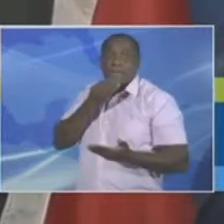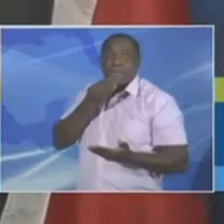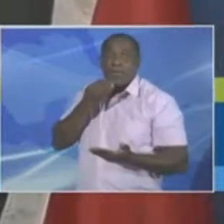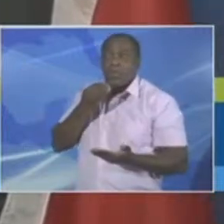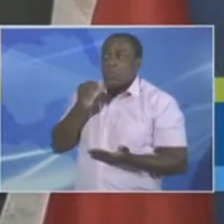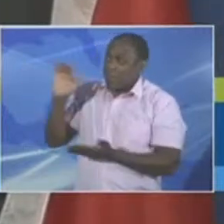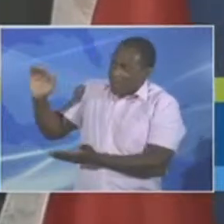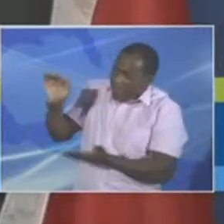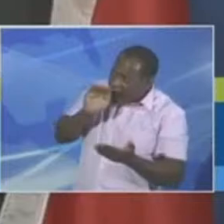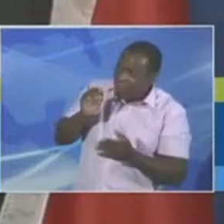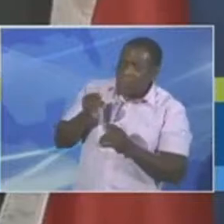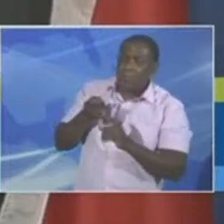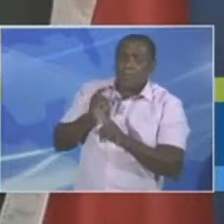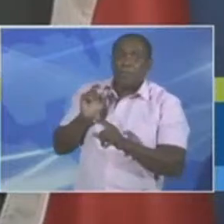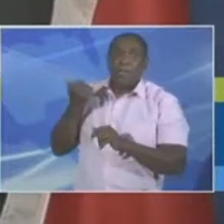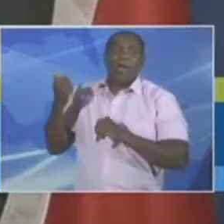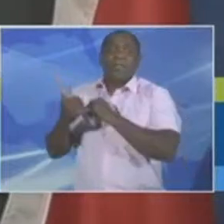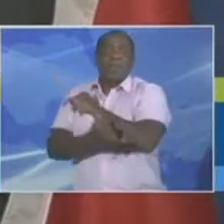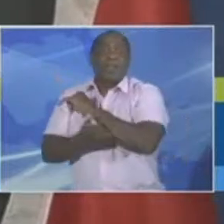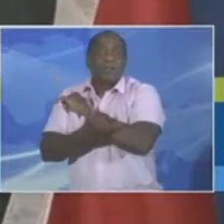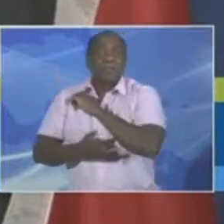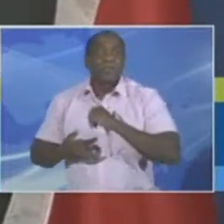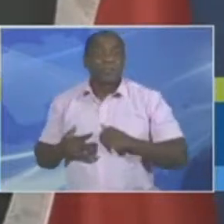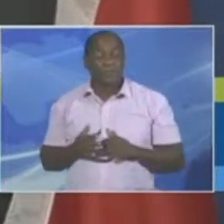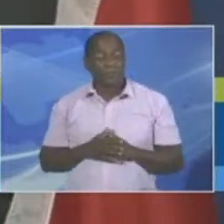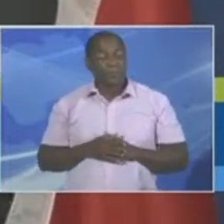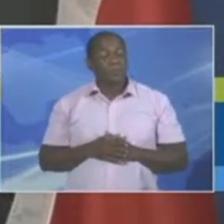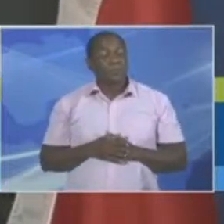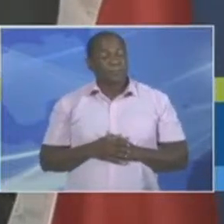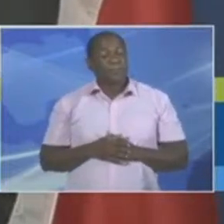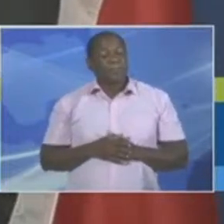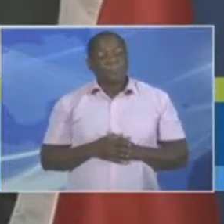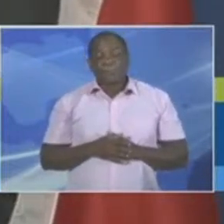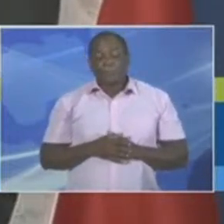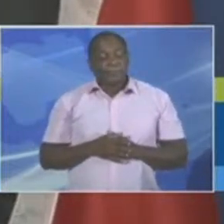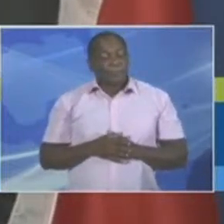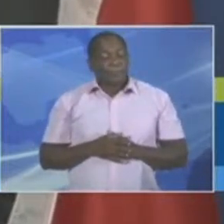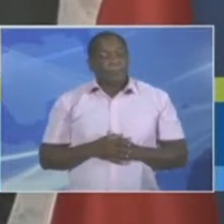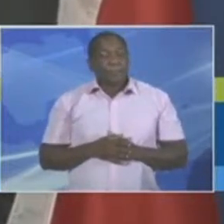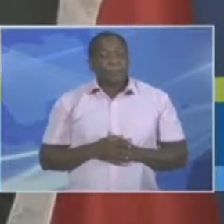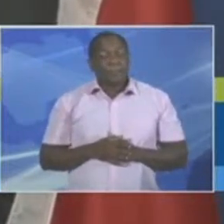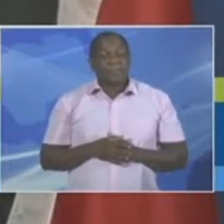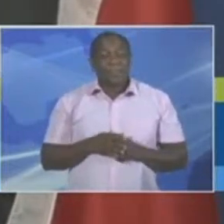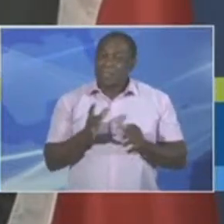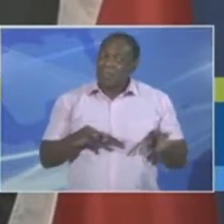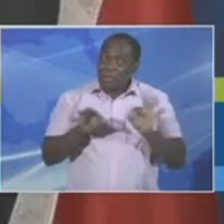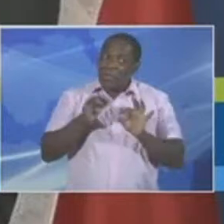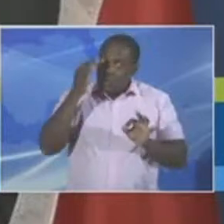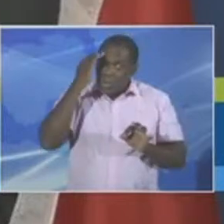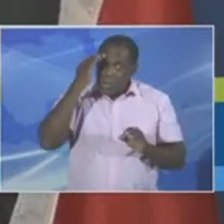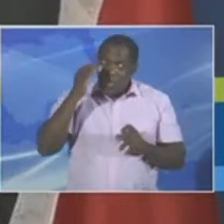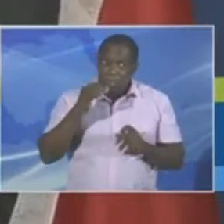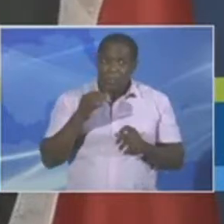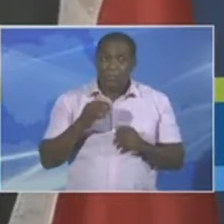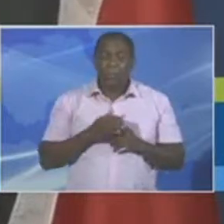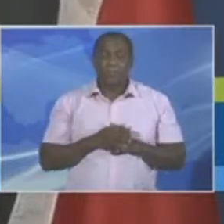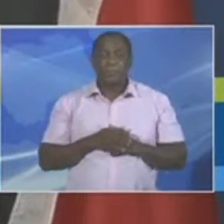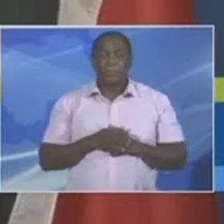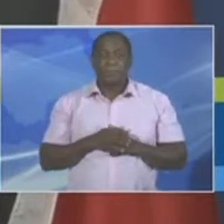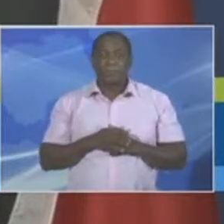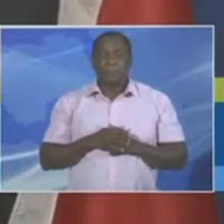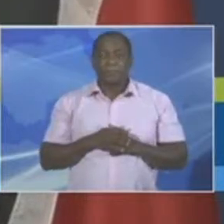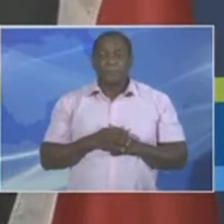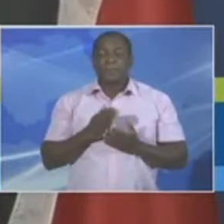who misinform the population, they don't help you, you know. They put you in a position to want to blame